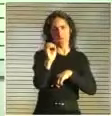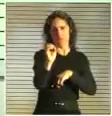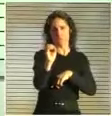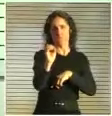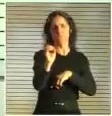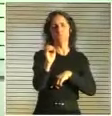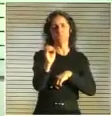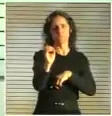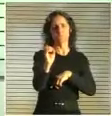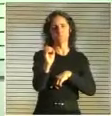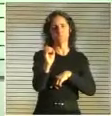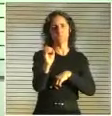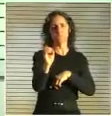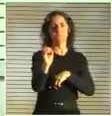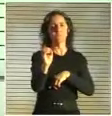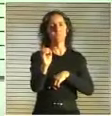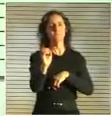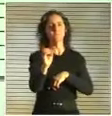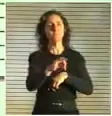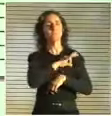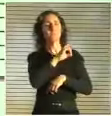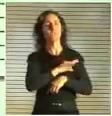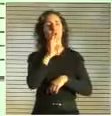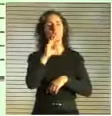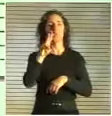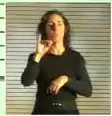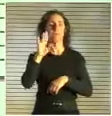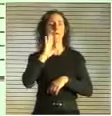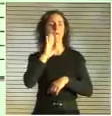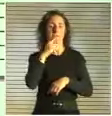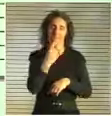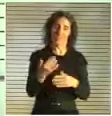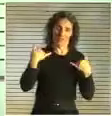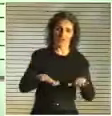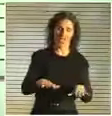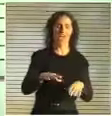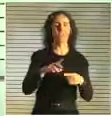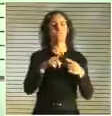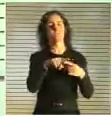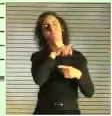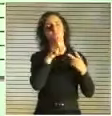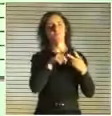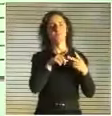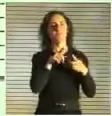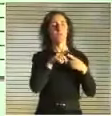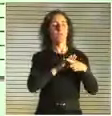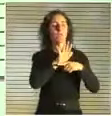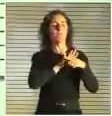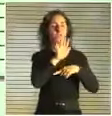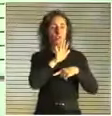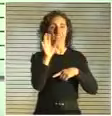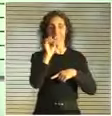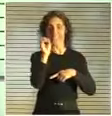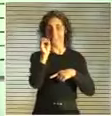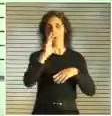We have committed to be net zero by 2050, based on also approved science-based targets. So the path is clear